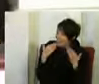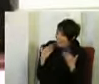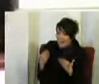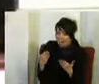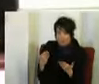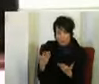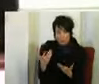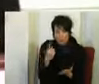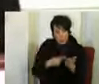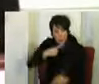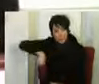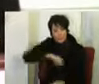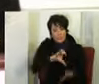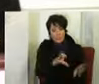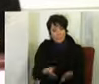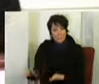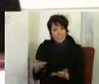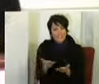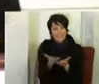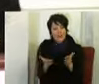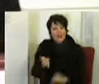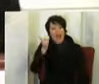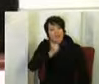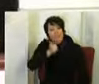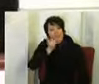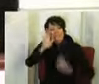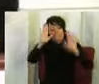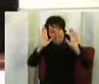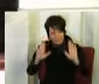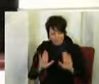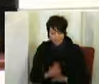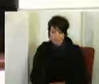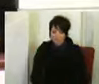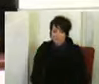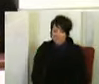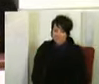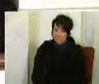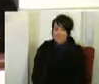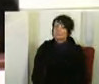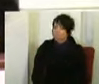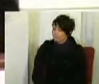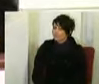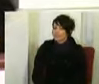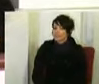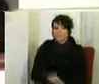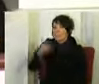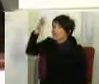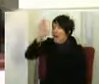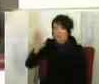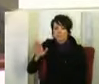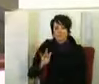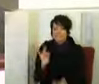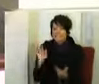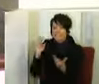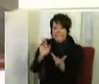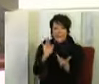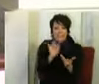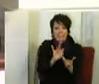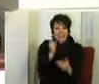to do here every Sunday, and offering a way of thanksgiving to the God that is with them, where perhaps there are no open and